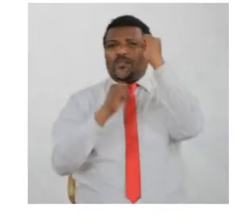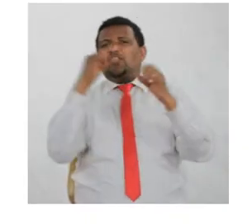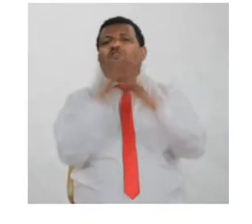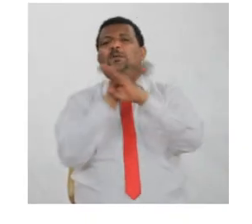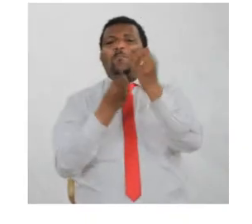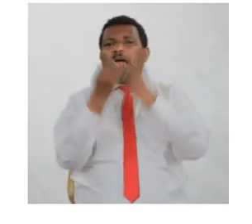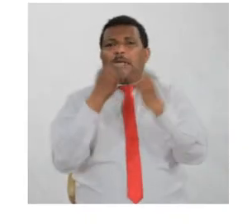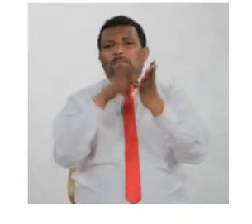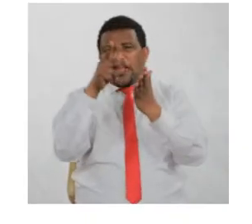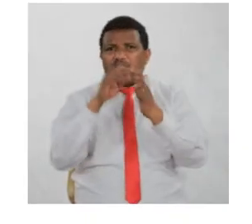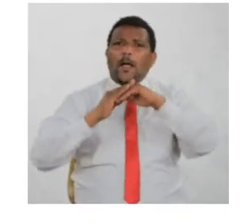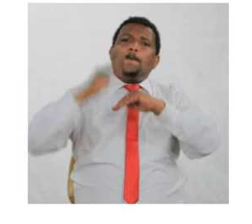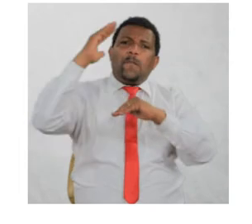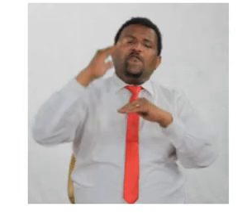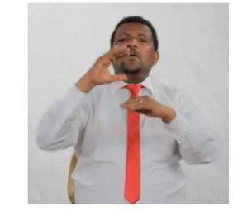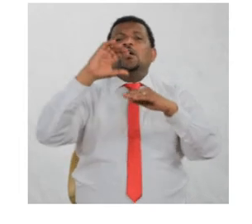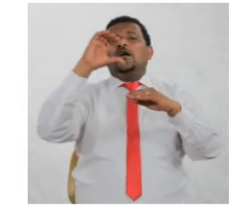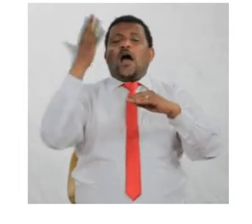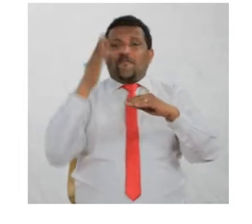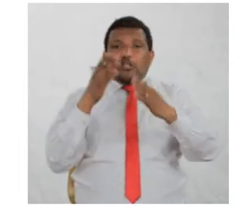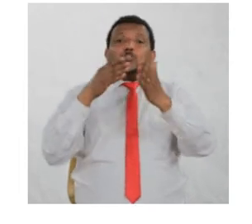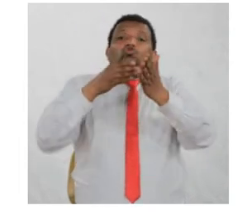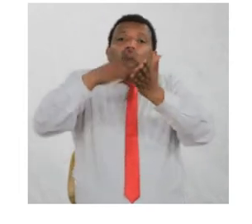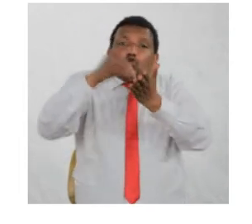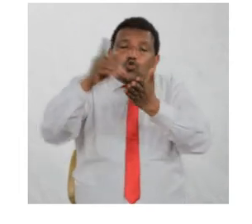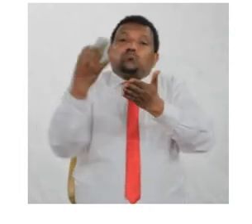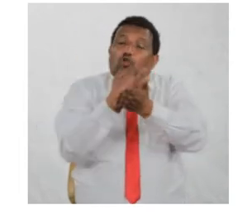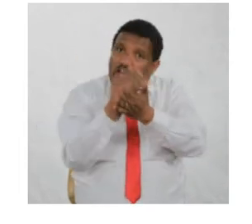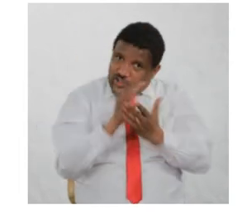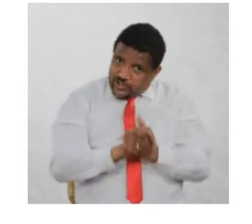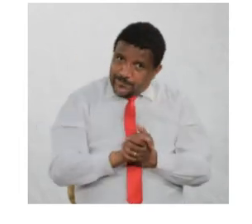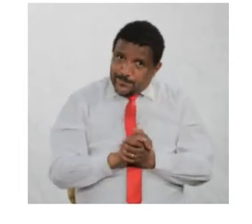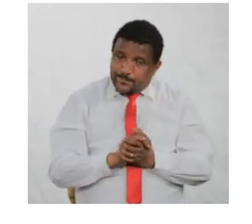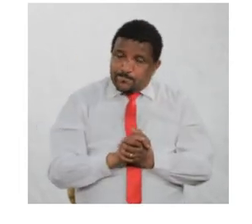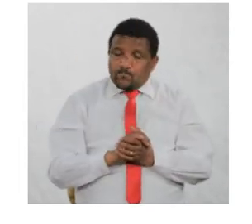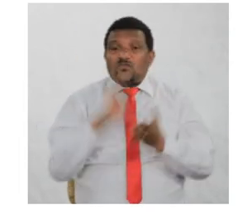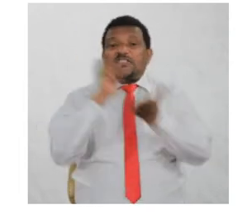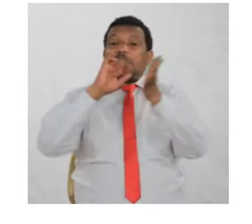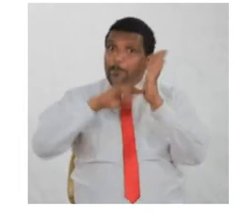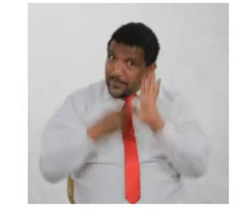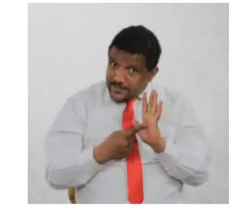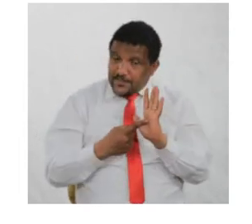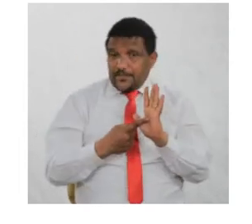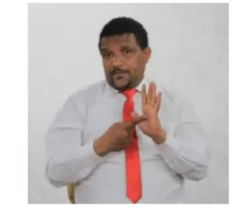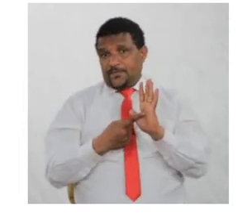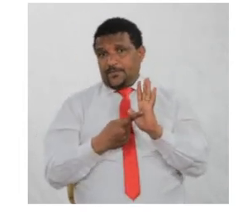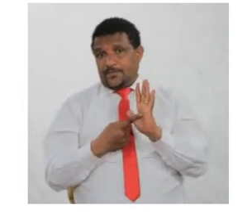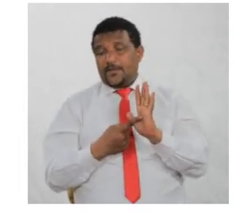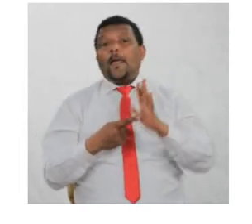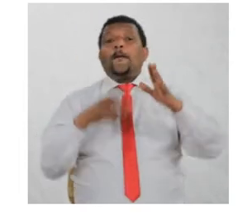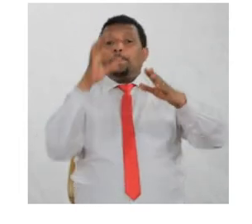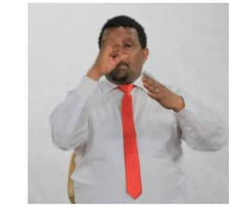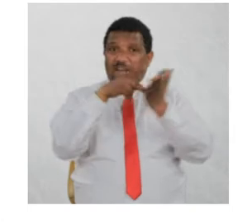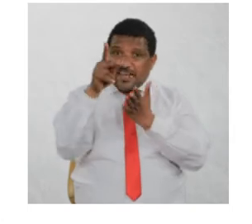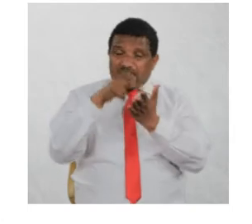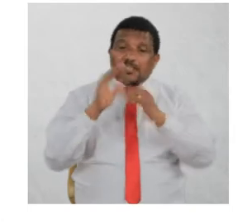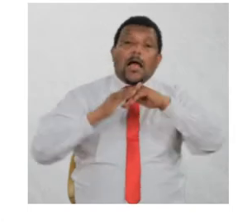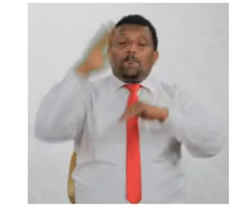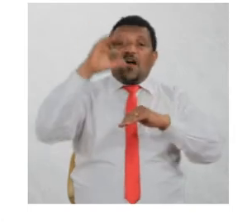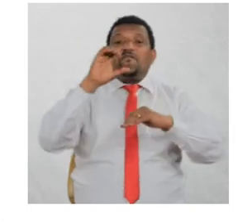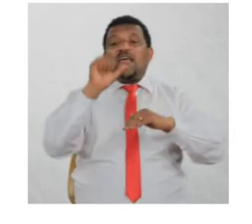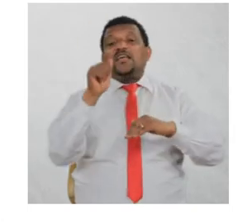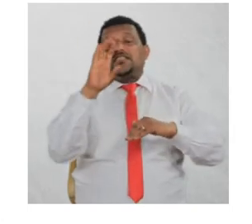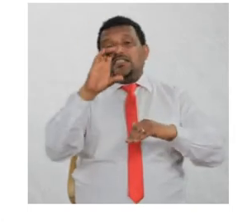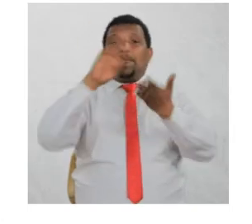farmers market price is above the average cost of production, that means price is above